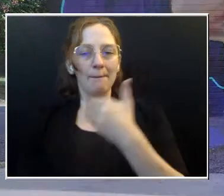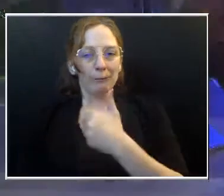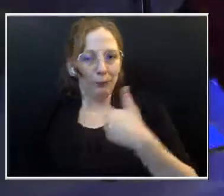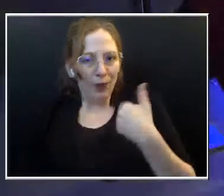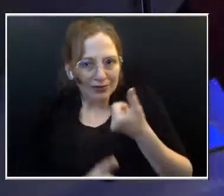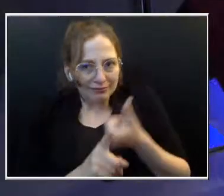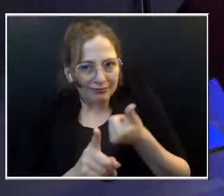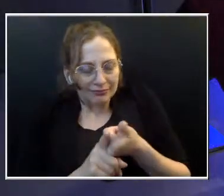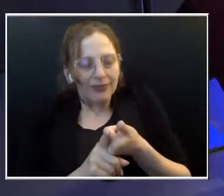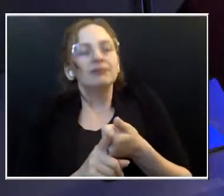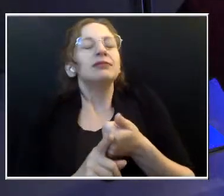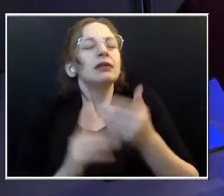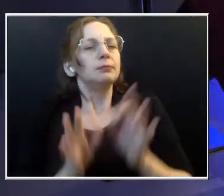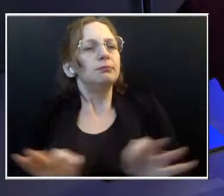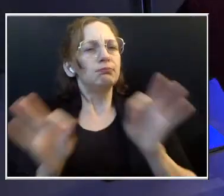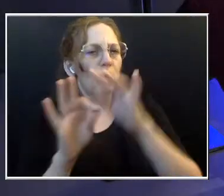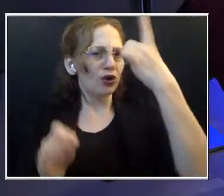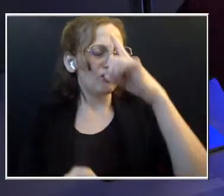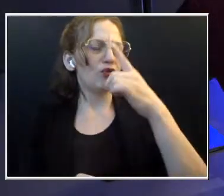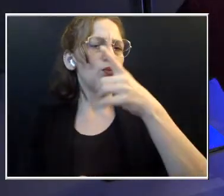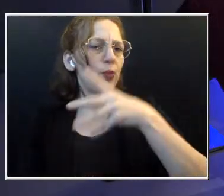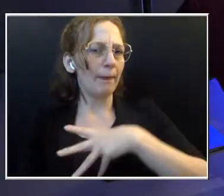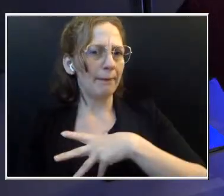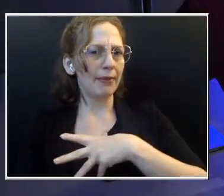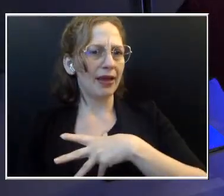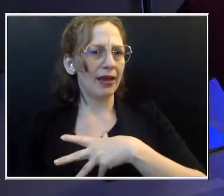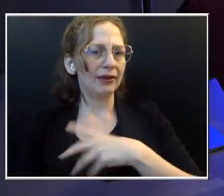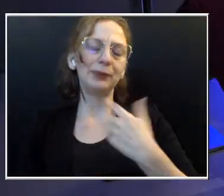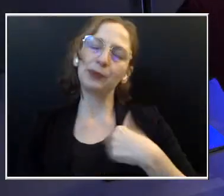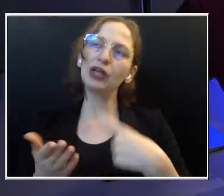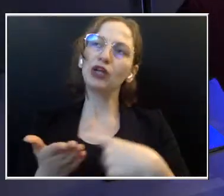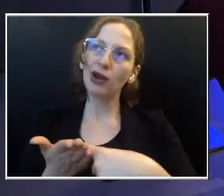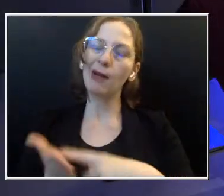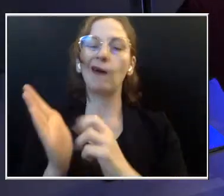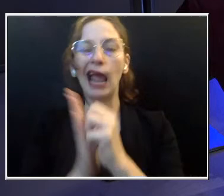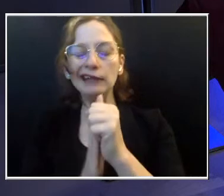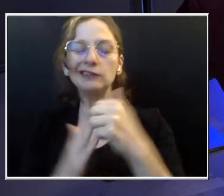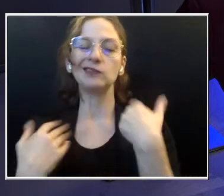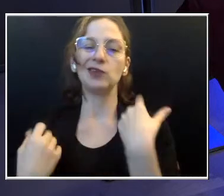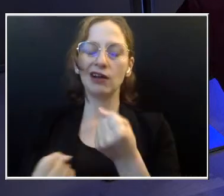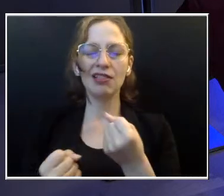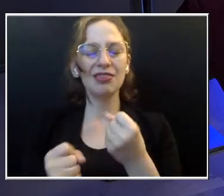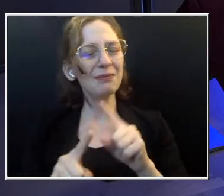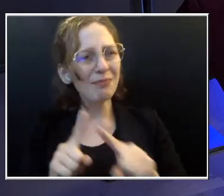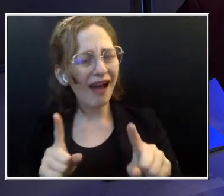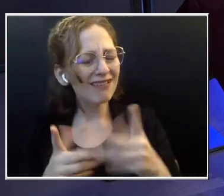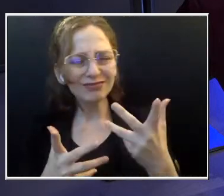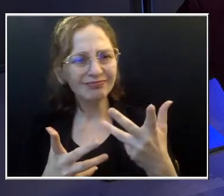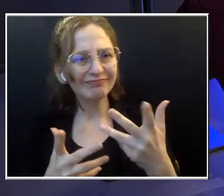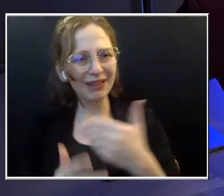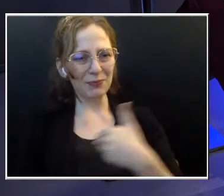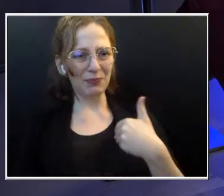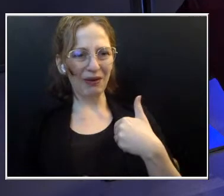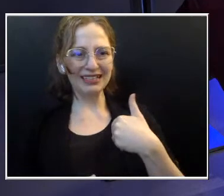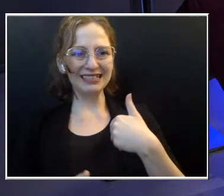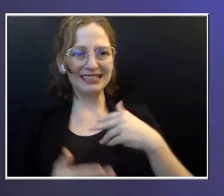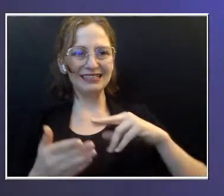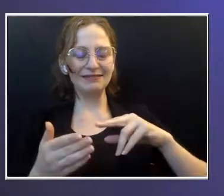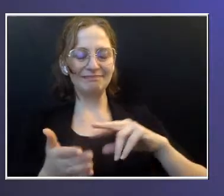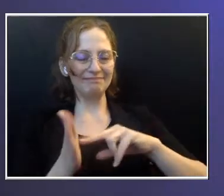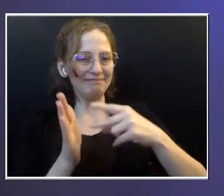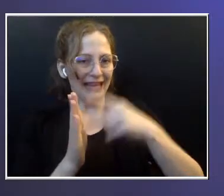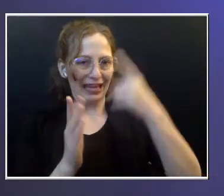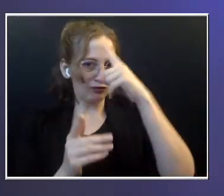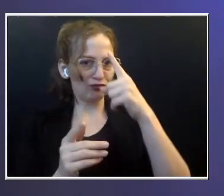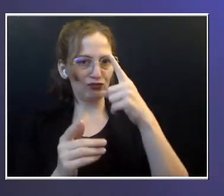health, but just what is the real meaning from your perspective, just the meaning of what breasts mean to women? Well, it's kind of that part of the essence